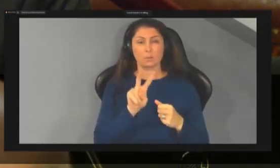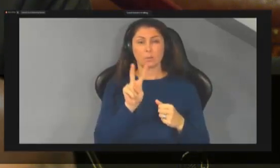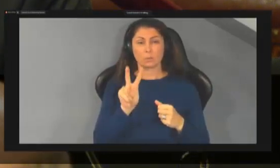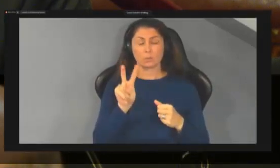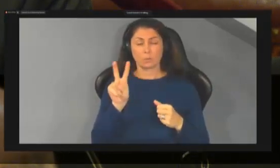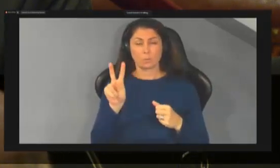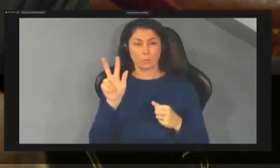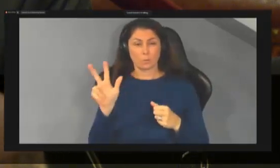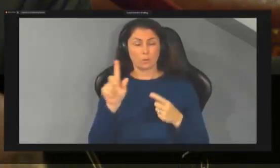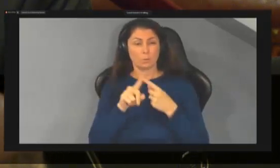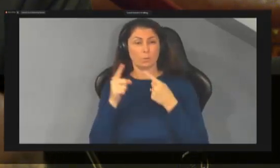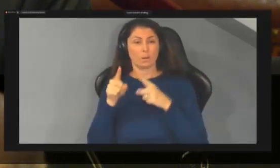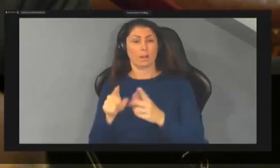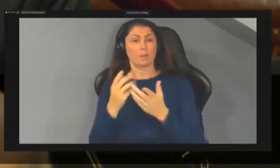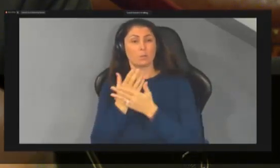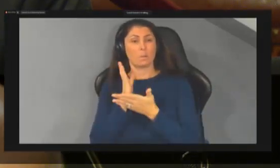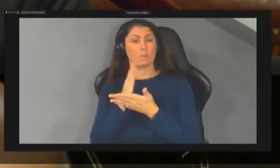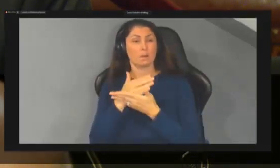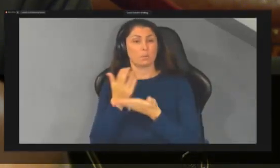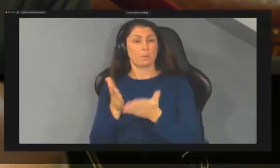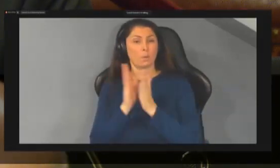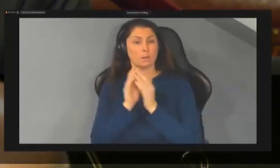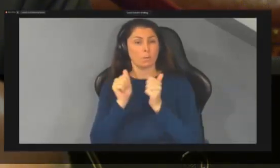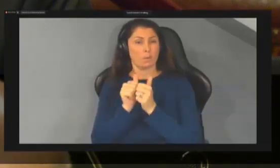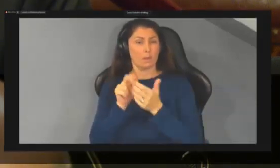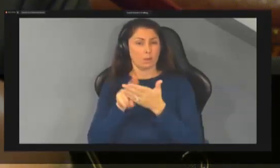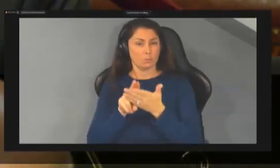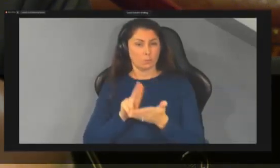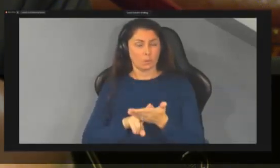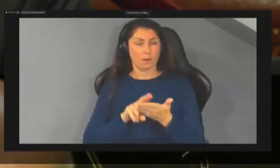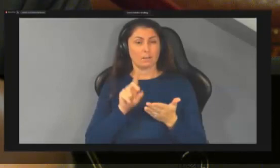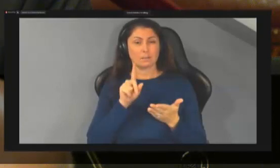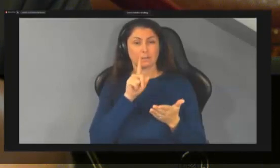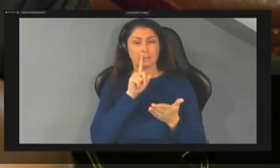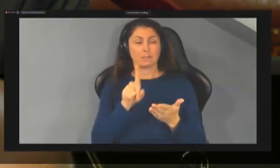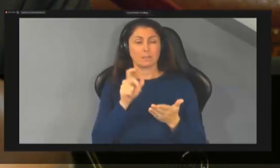2023-2223 to align new budget requests with the contract. It is a